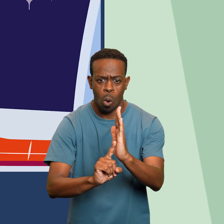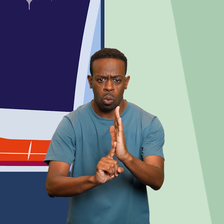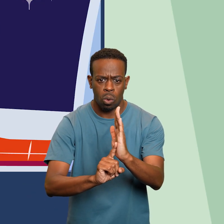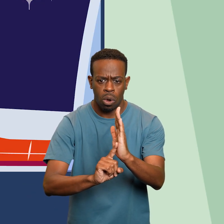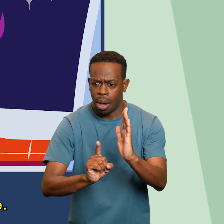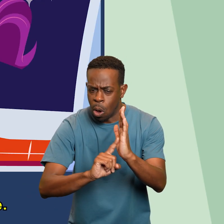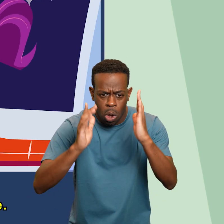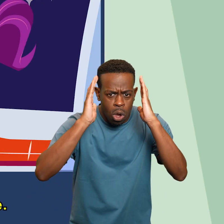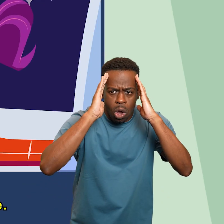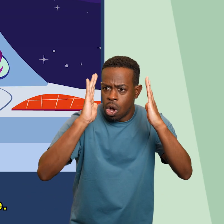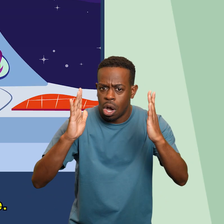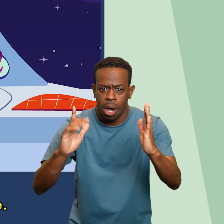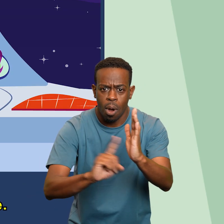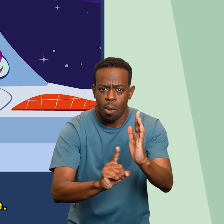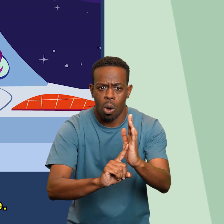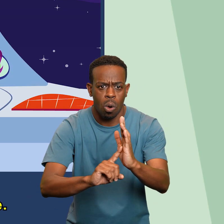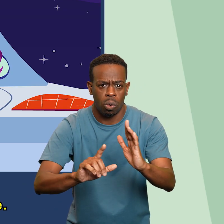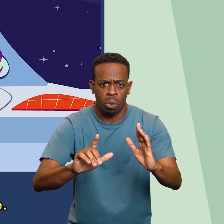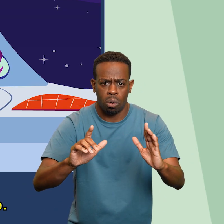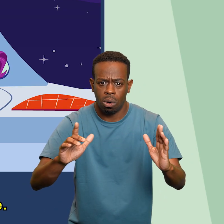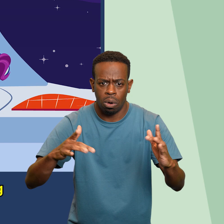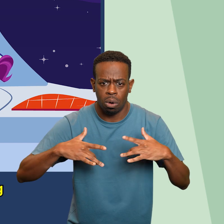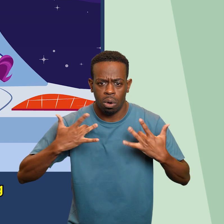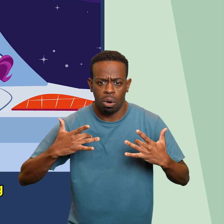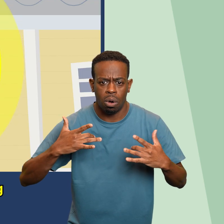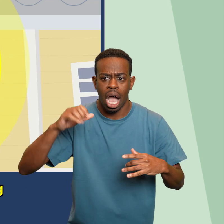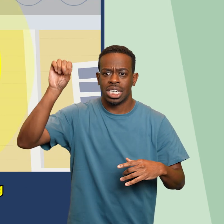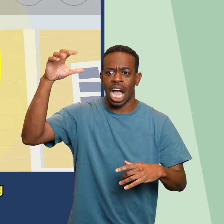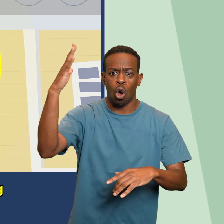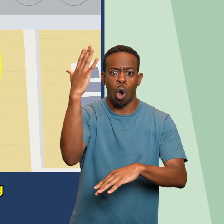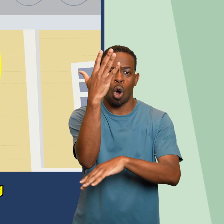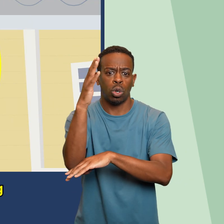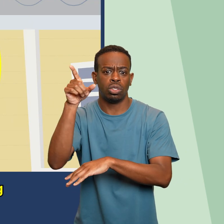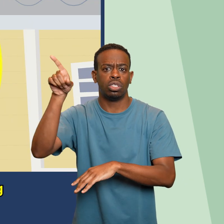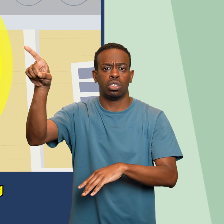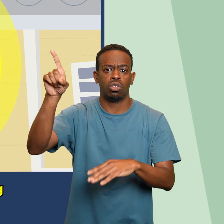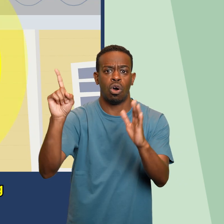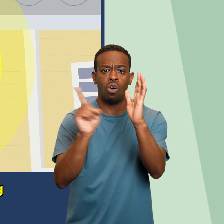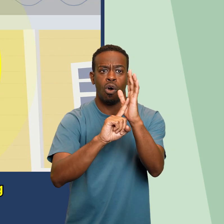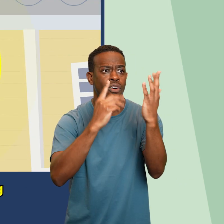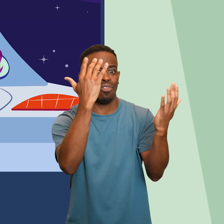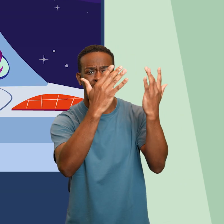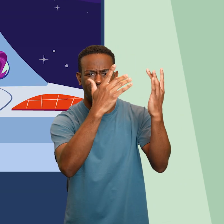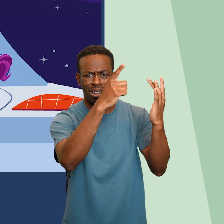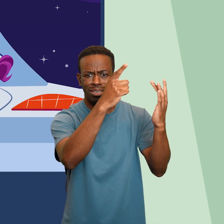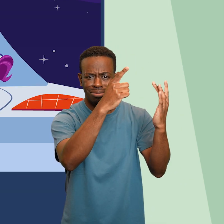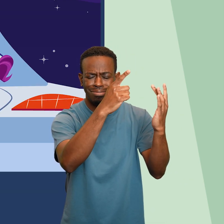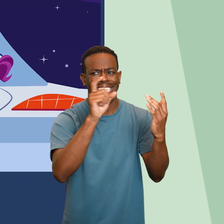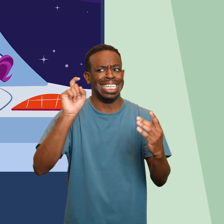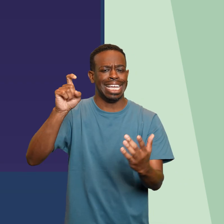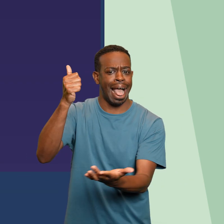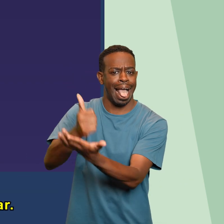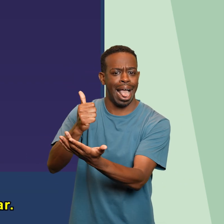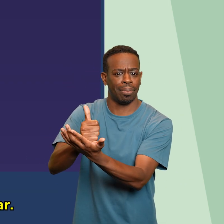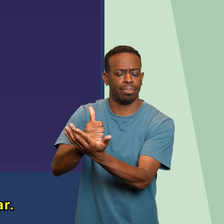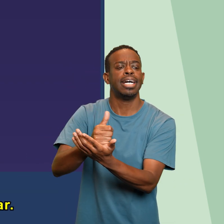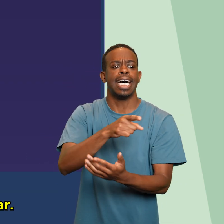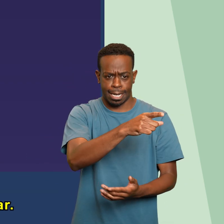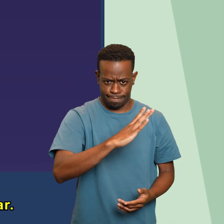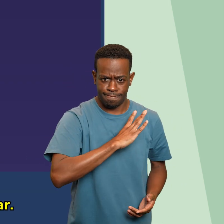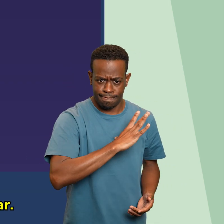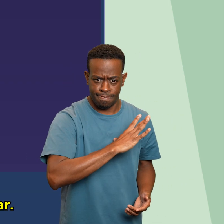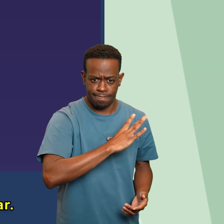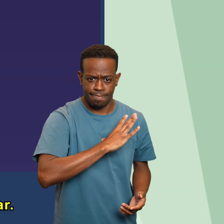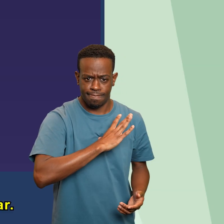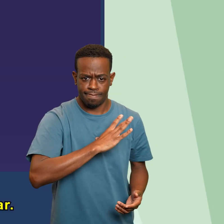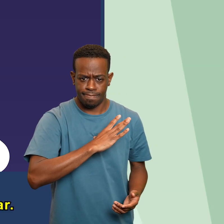Galactic geysers! You fixed it just in time. A smoke alarm's going off at Sunny Oaks. They need your help. I hear